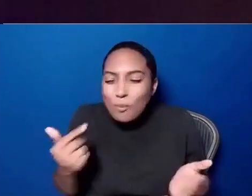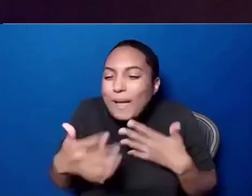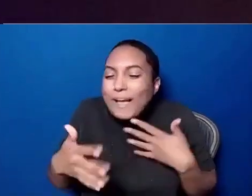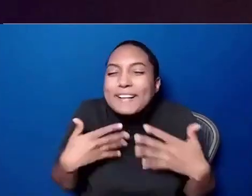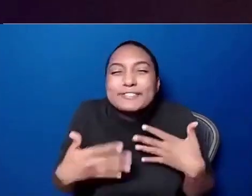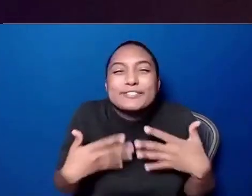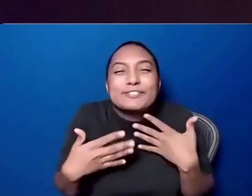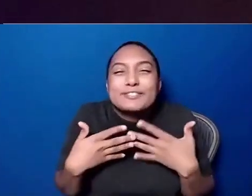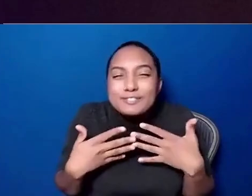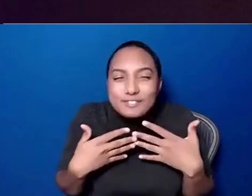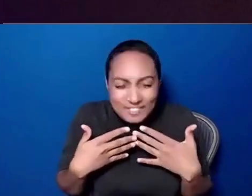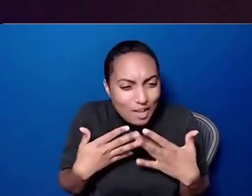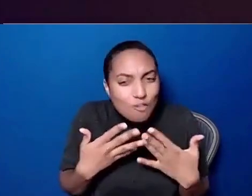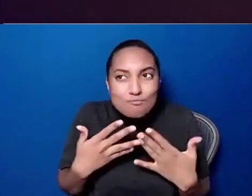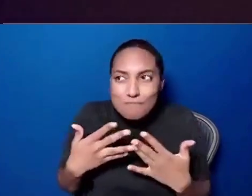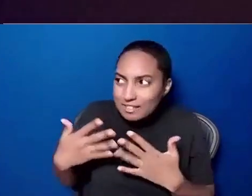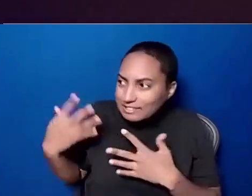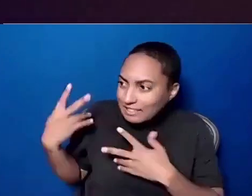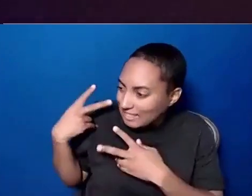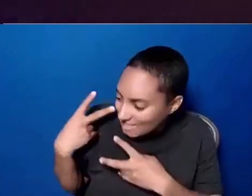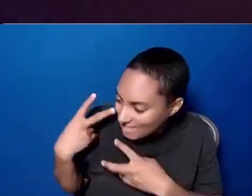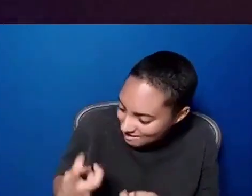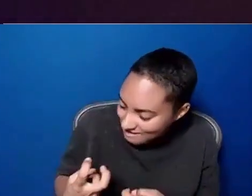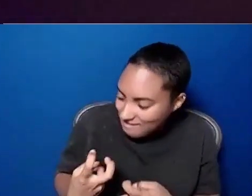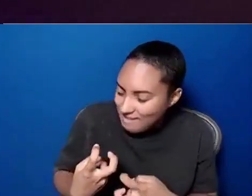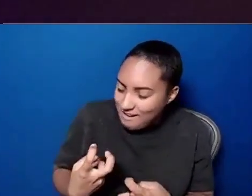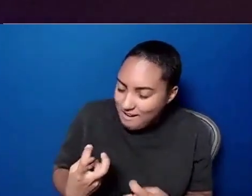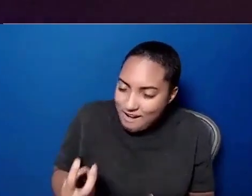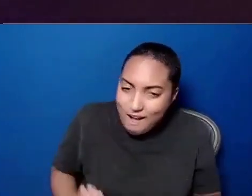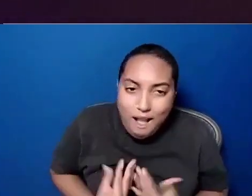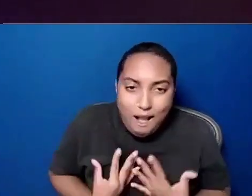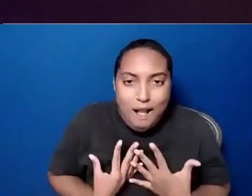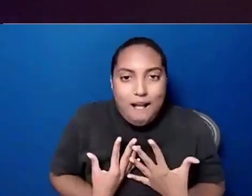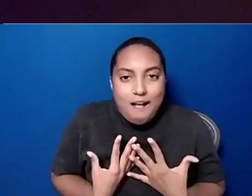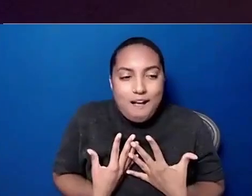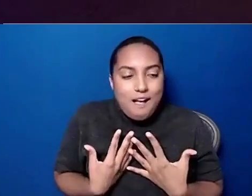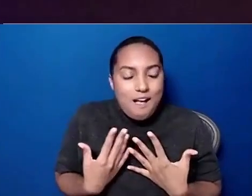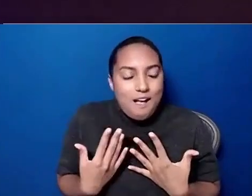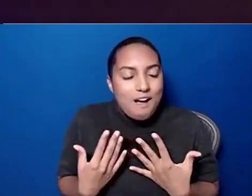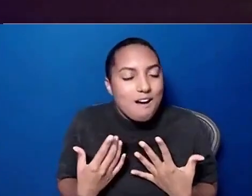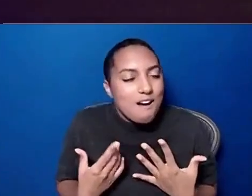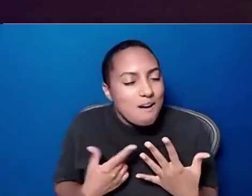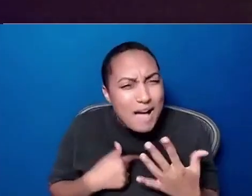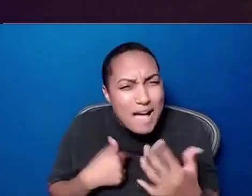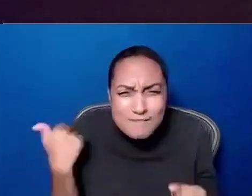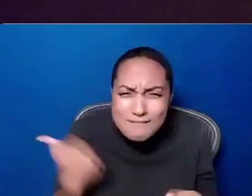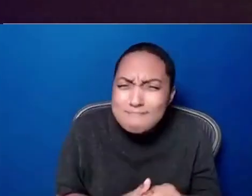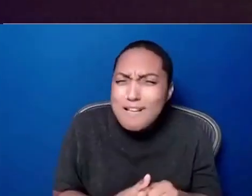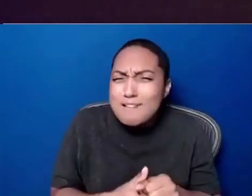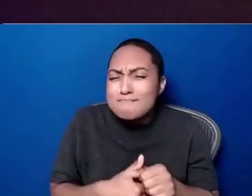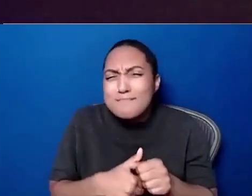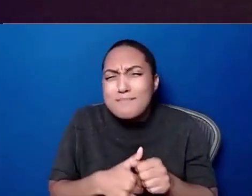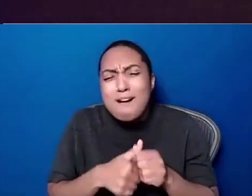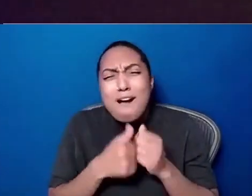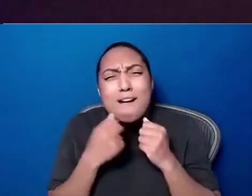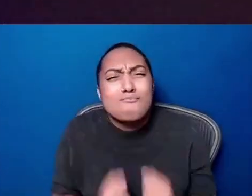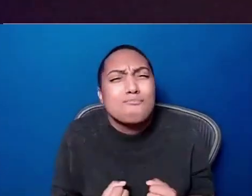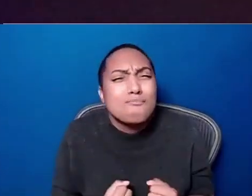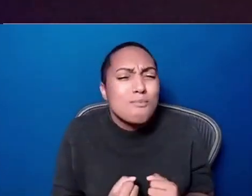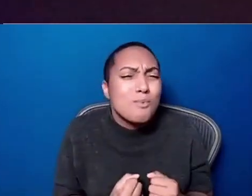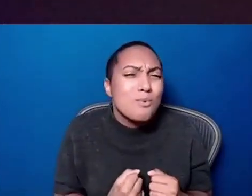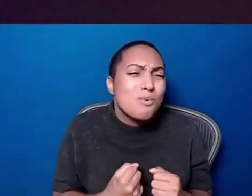Use it is the point. Lean into it. Oh, I cover myself with that memory. I remember. It's like suiting up.